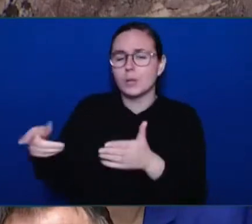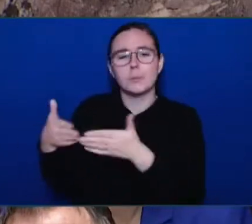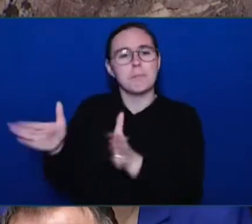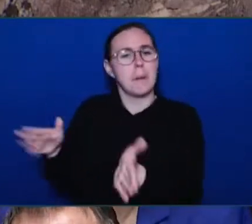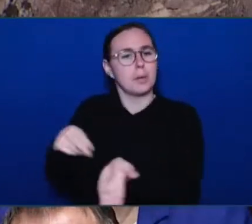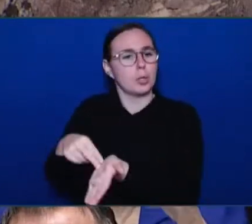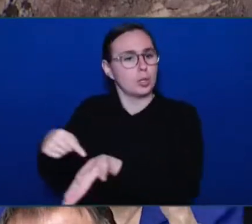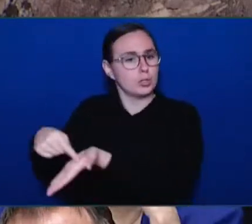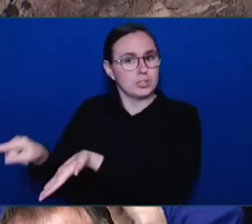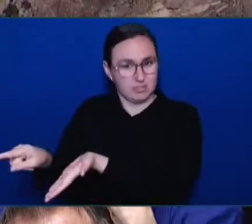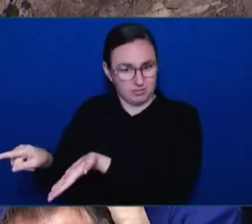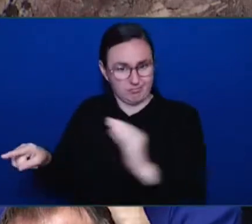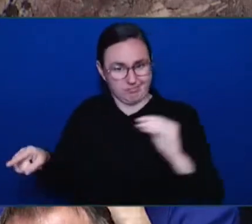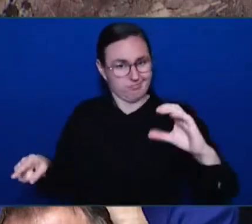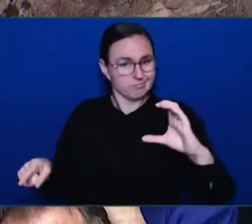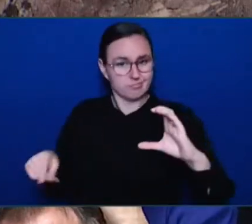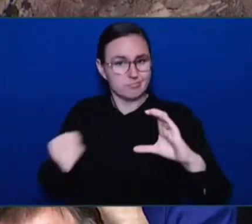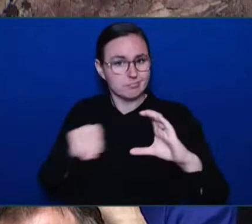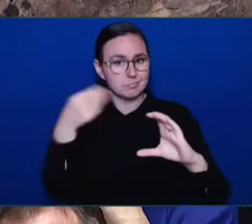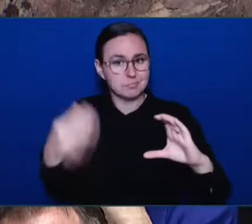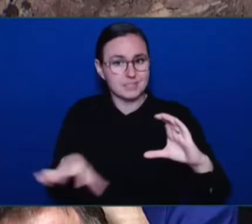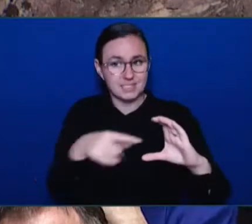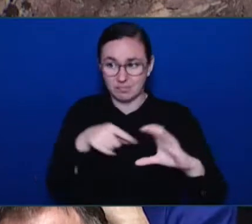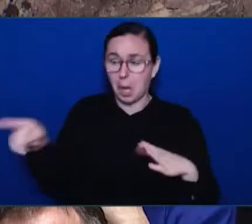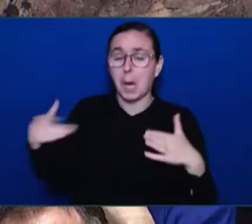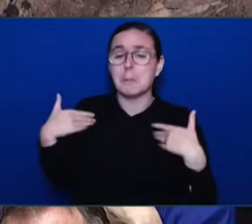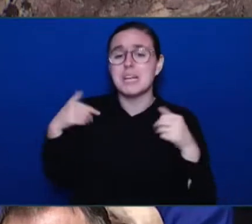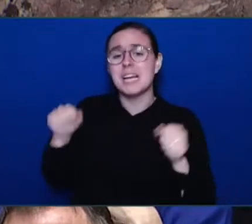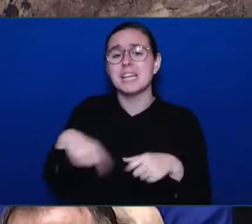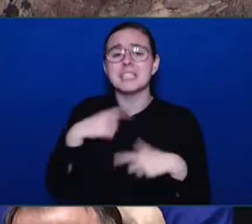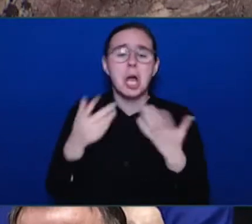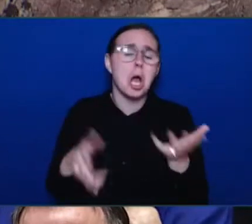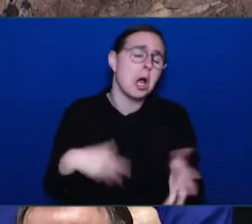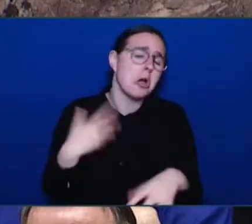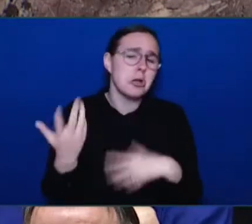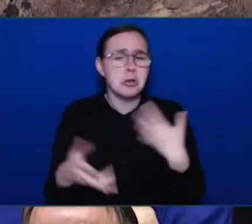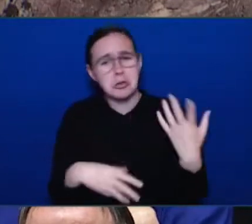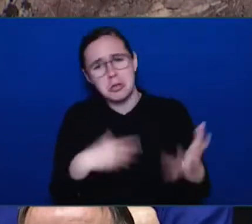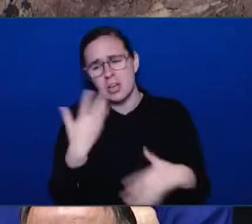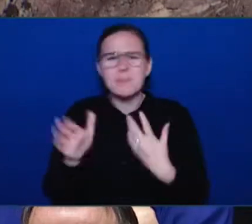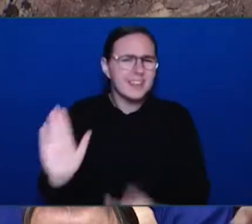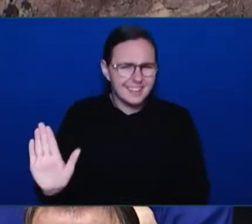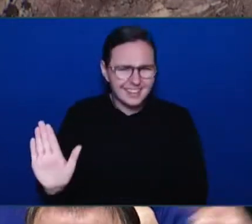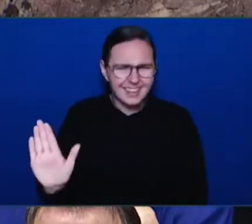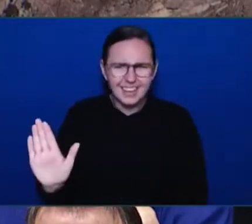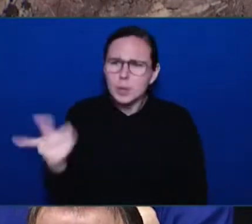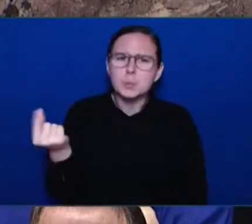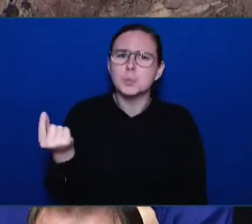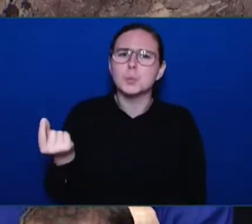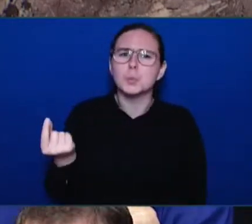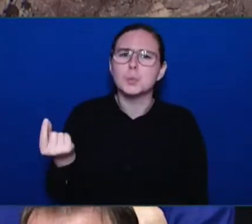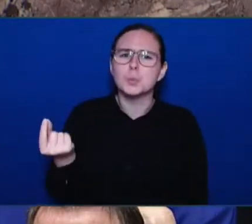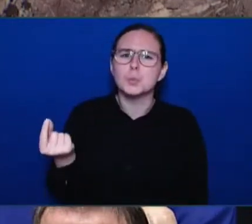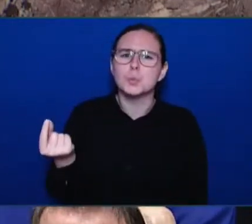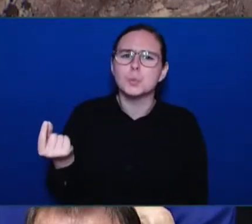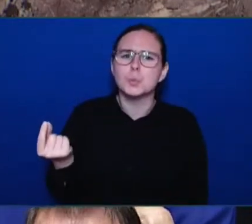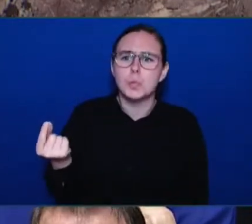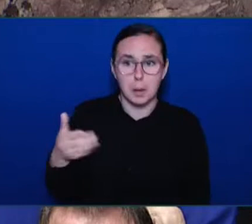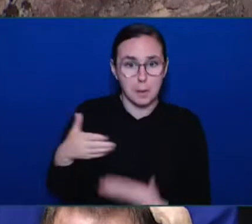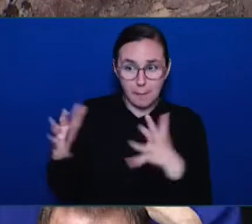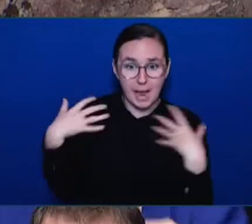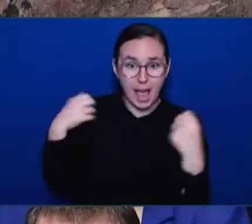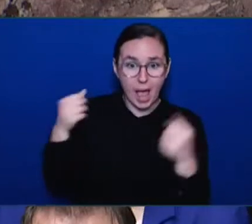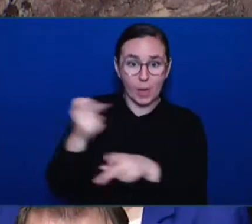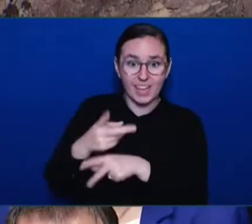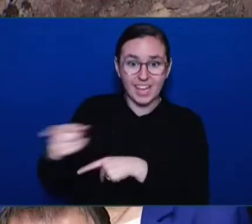that, but what it is doing, it is driving nurses out of public health care to go to a private contractor